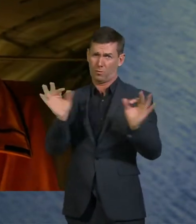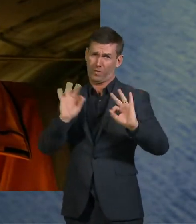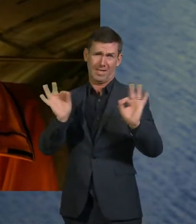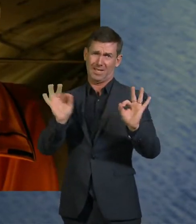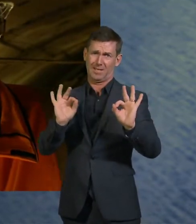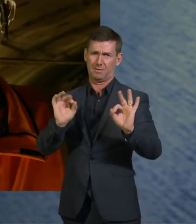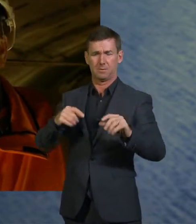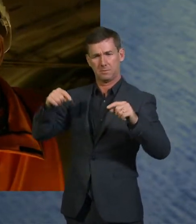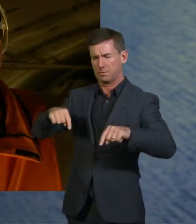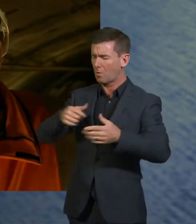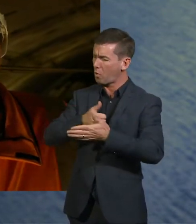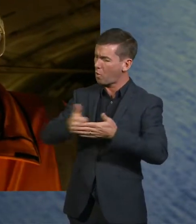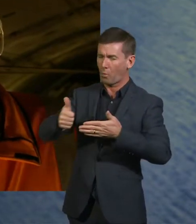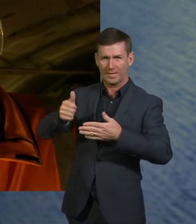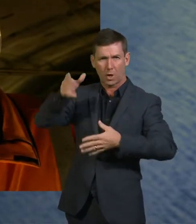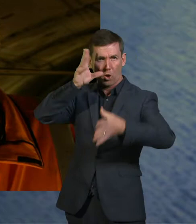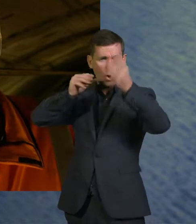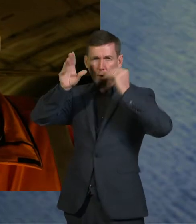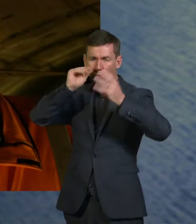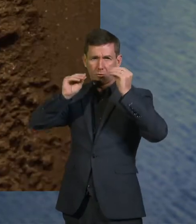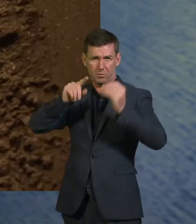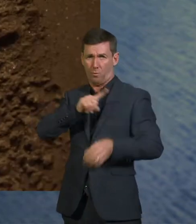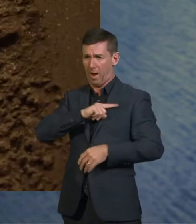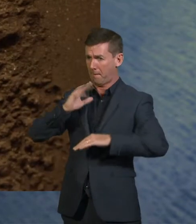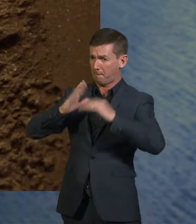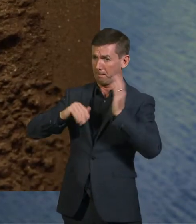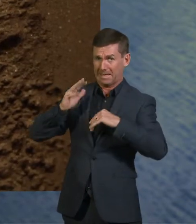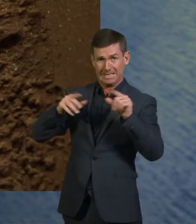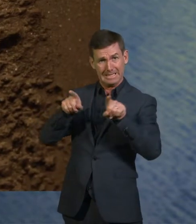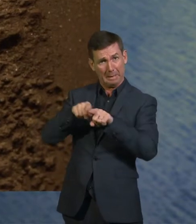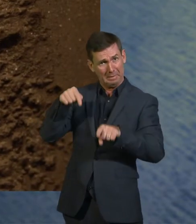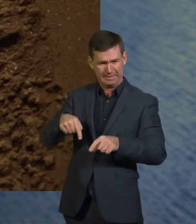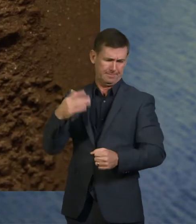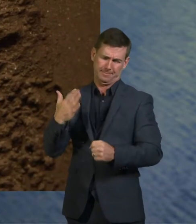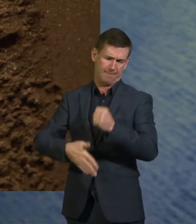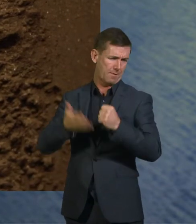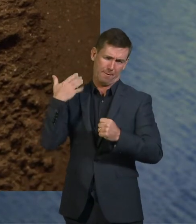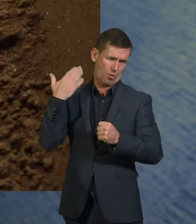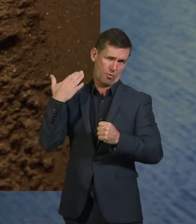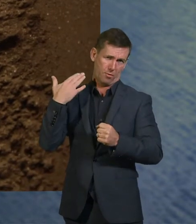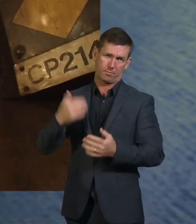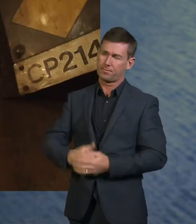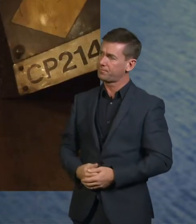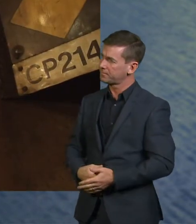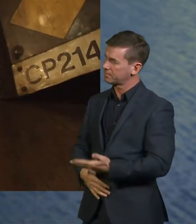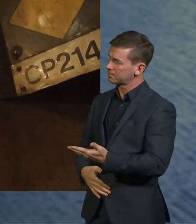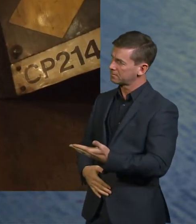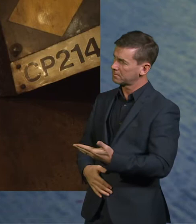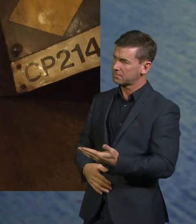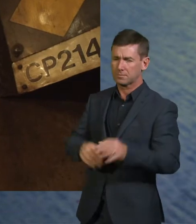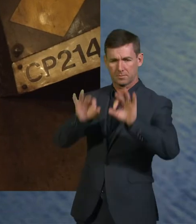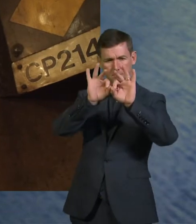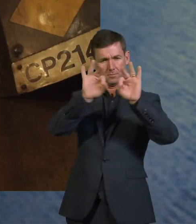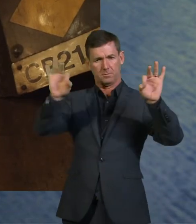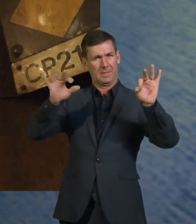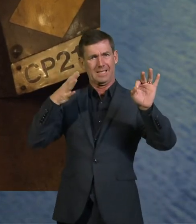in this tunnel, because no one's ever built a tunnel like this before. Water damage means catenary wire has to be changed every 3 years